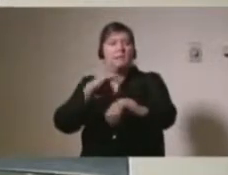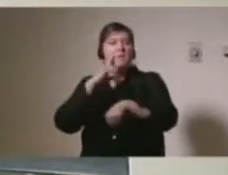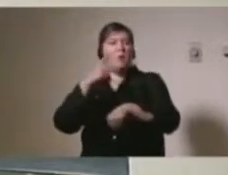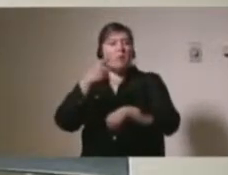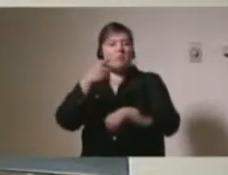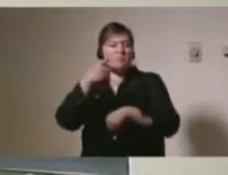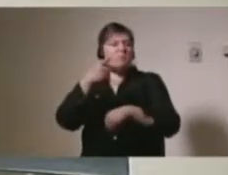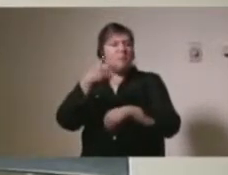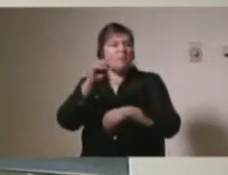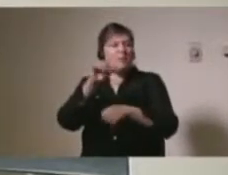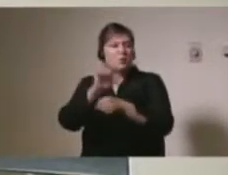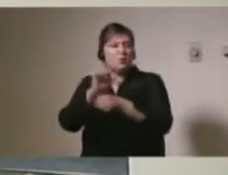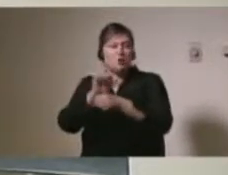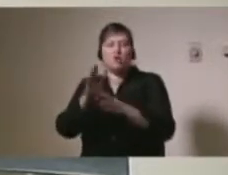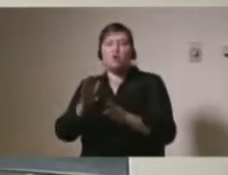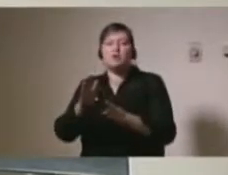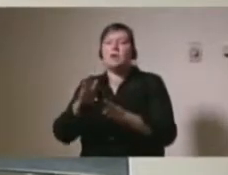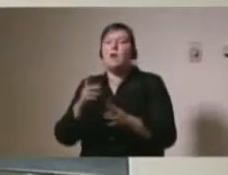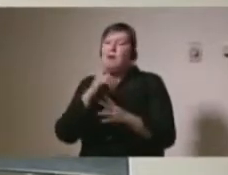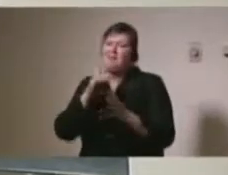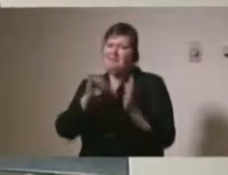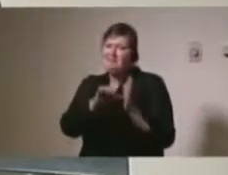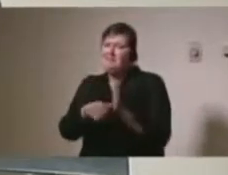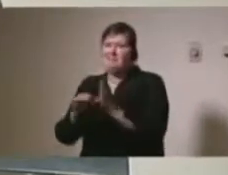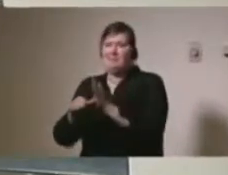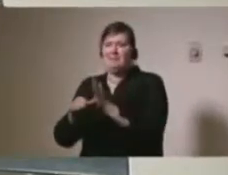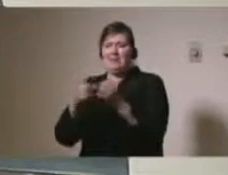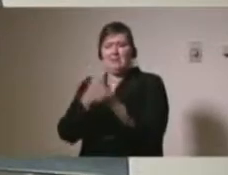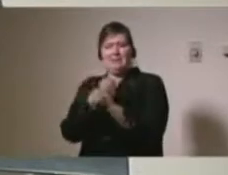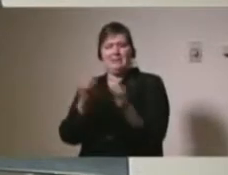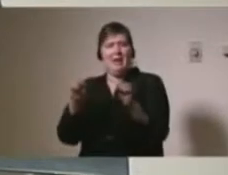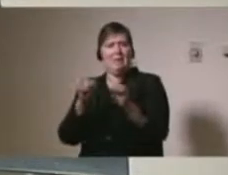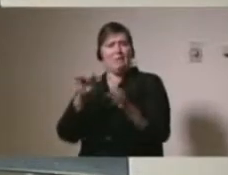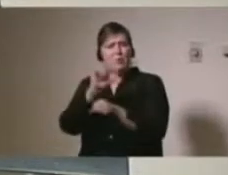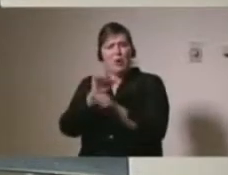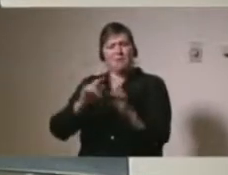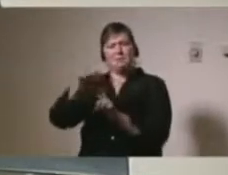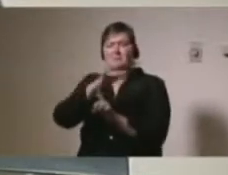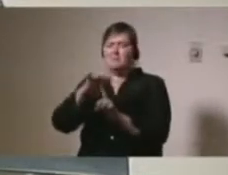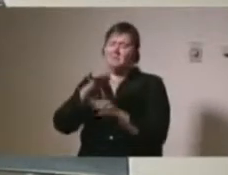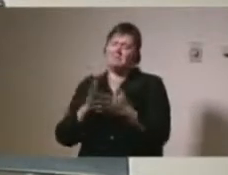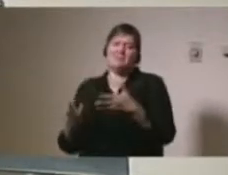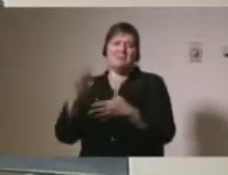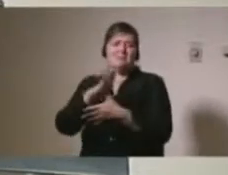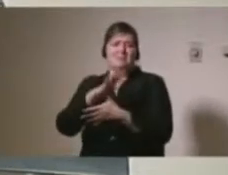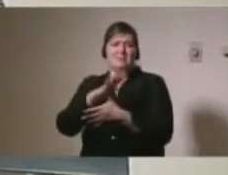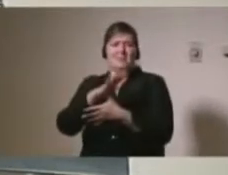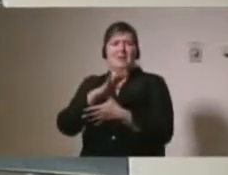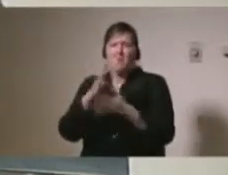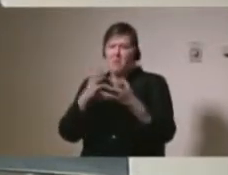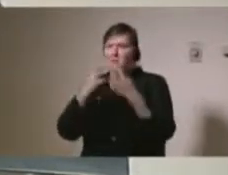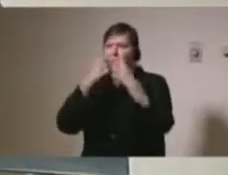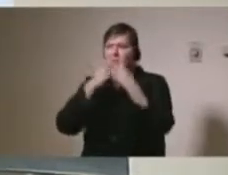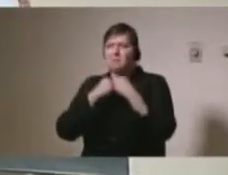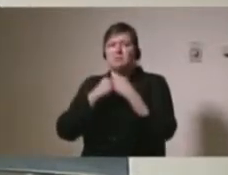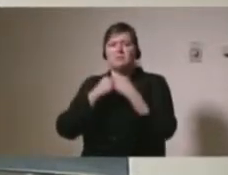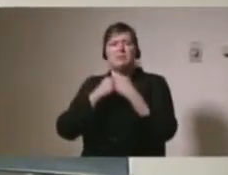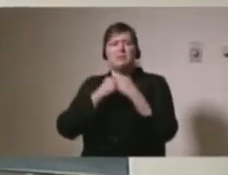safe conditions at work is a priority. And we must do everything to have decent working conditions